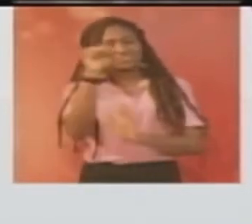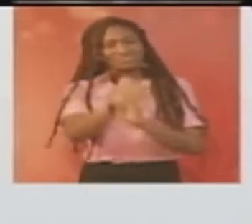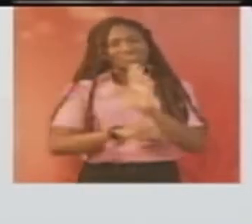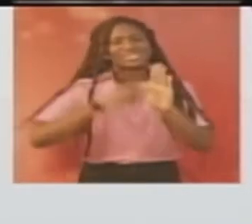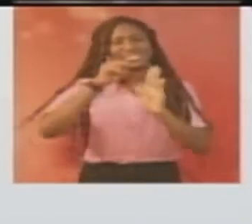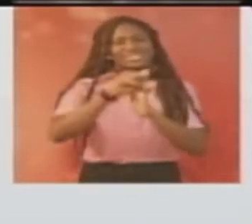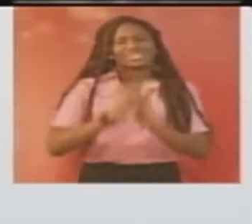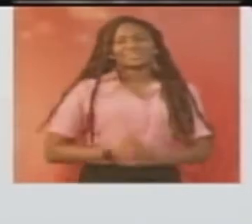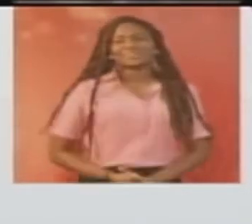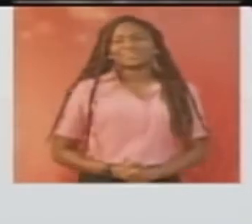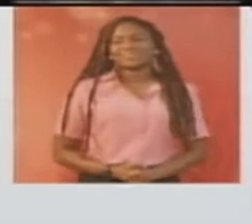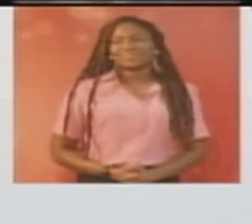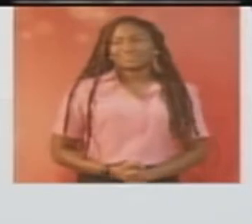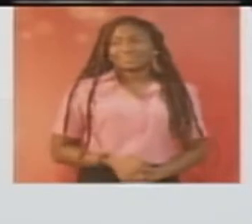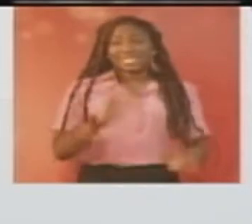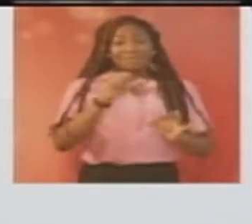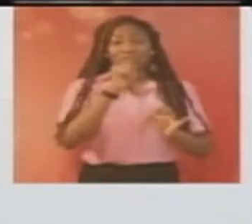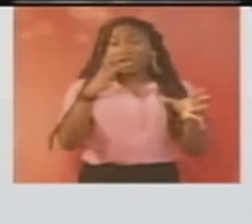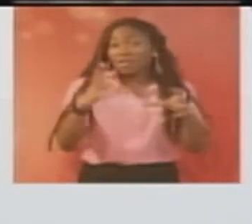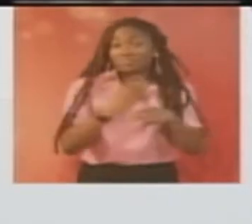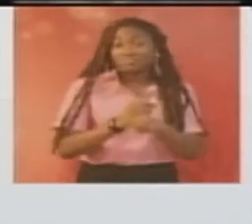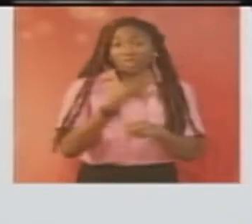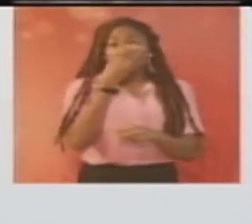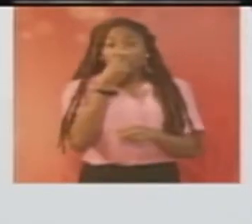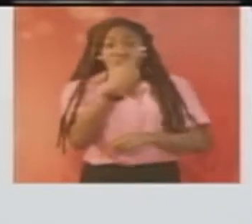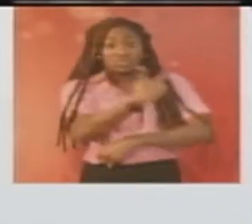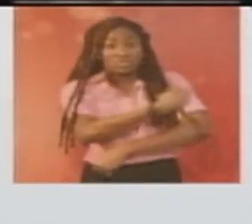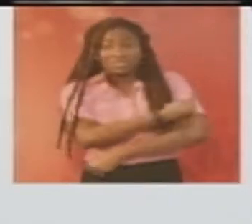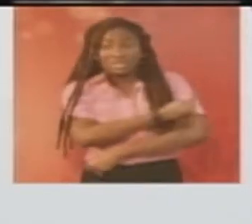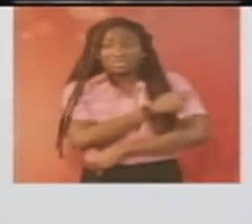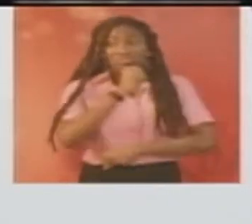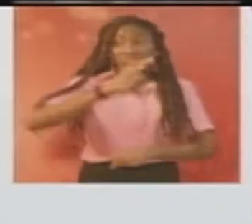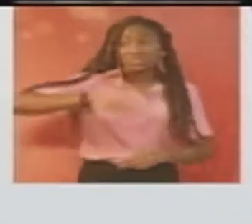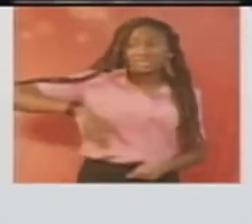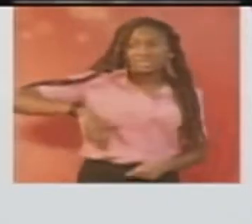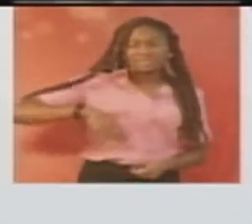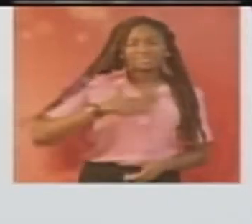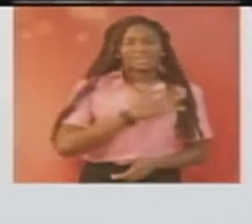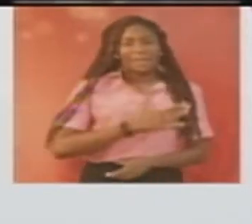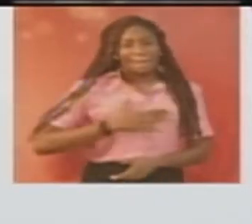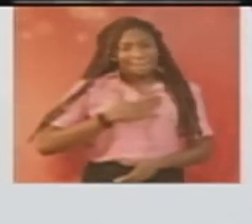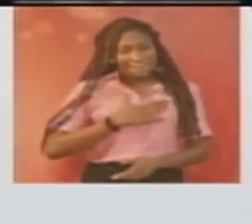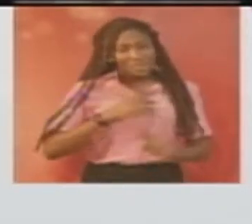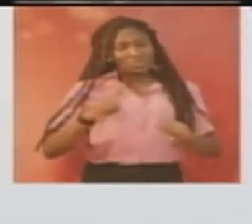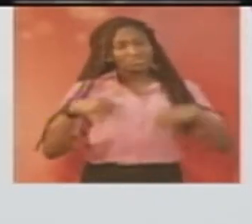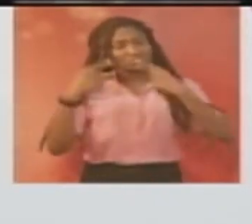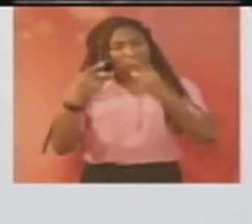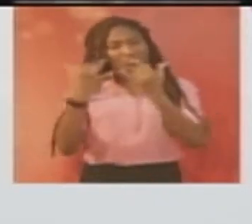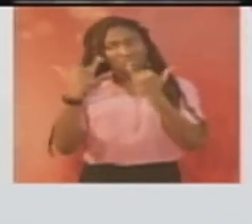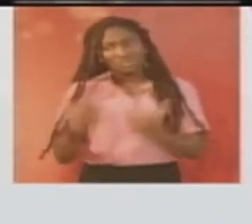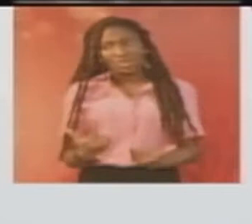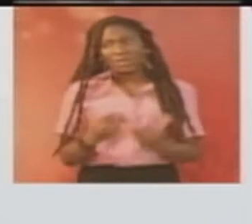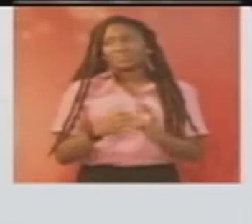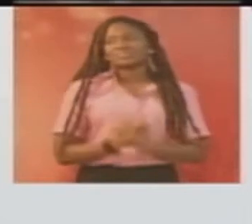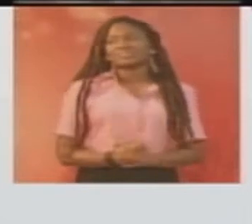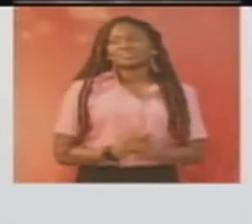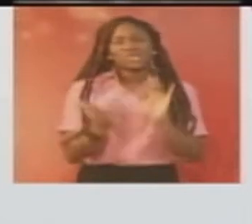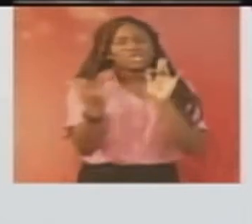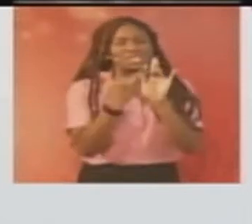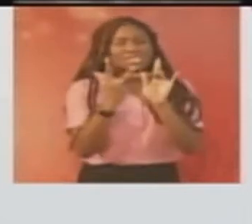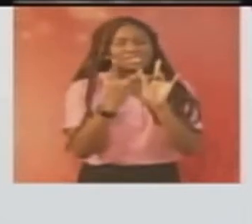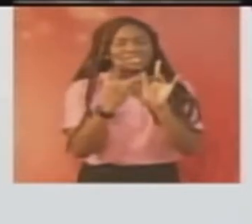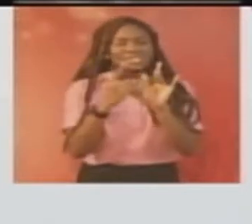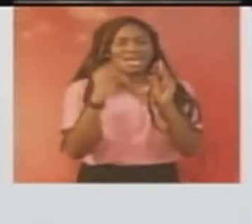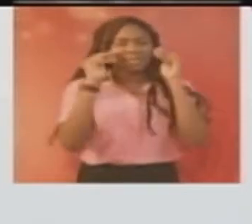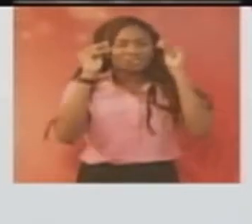during this Christmas season. If you haven't received your flu vaccination as yet, please get yours now.